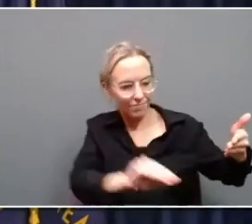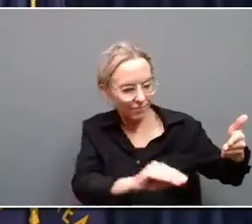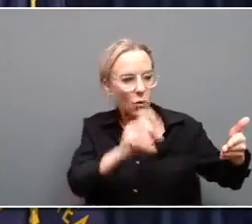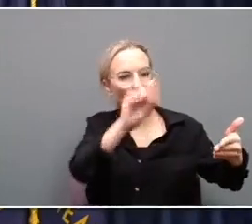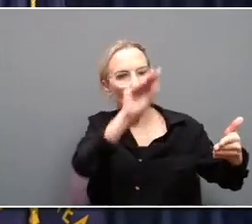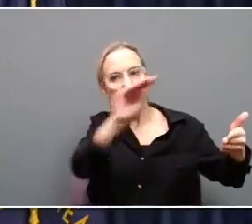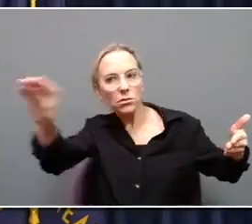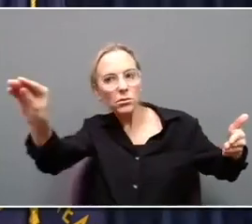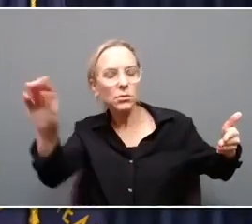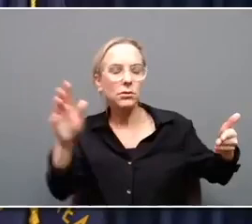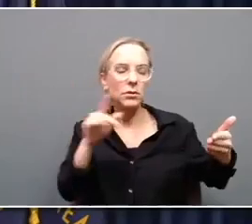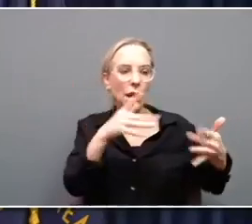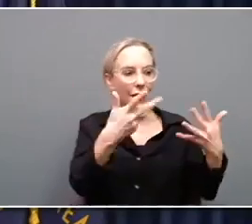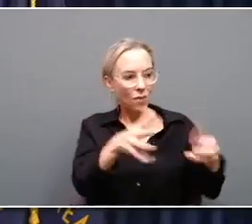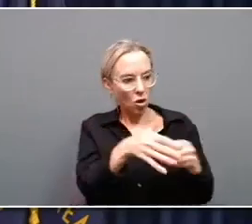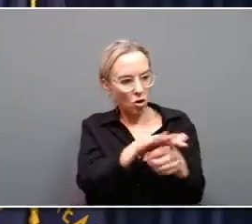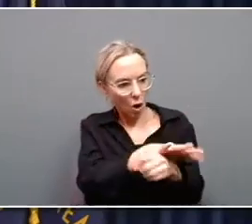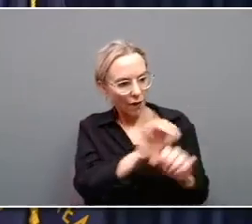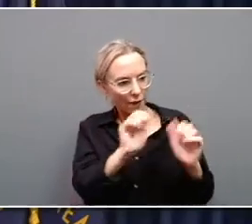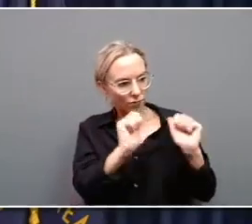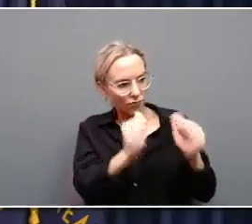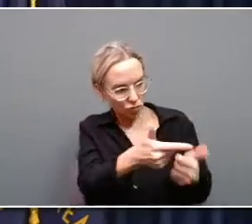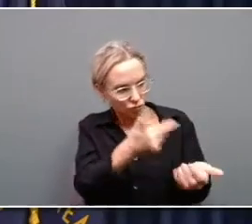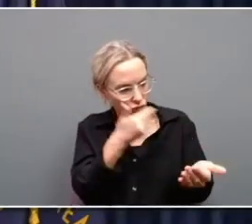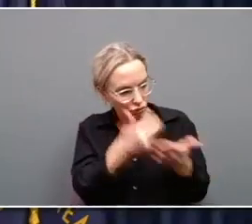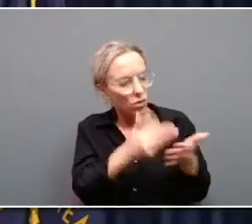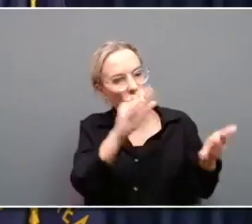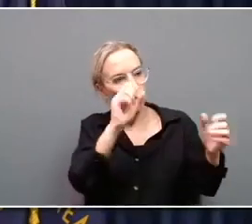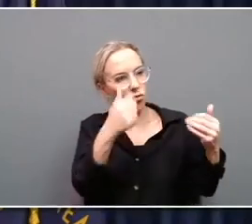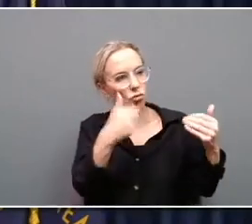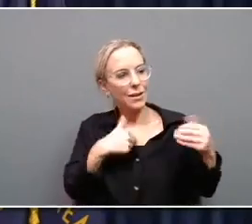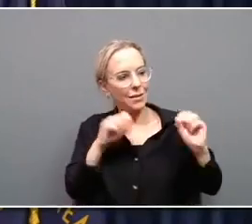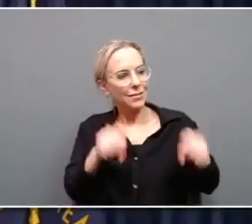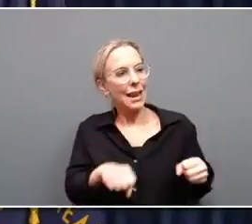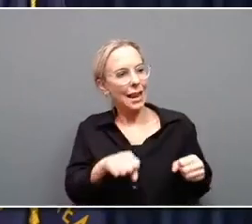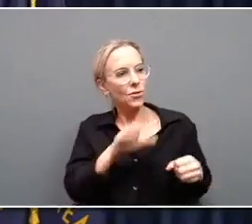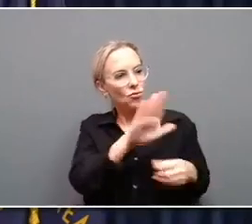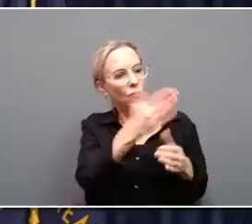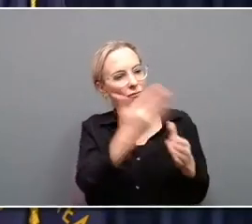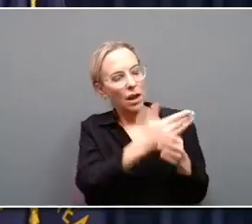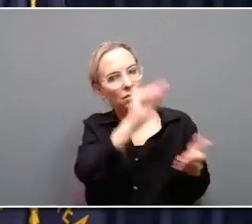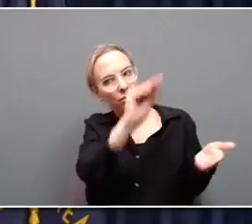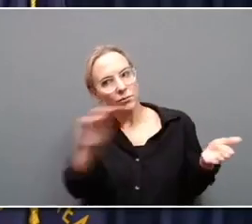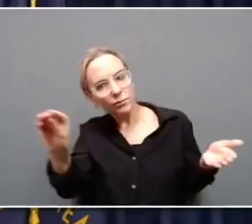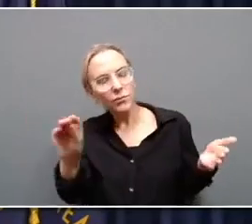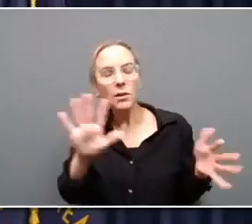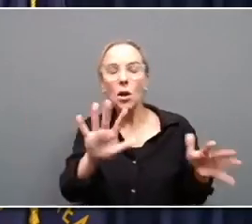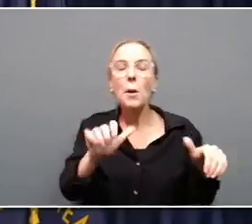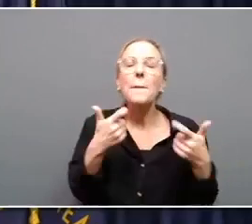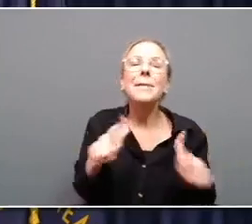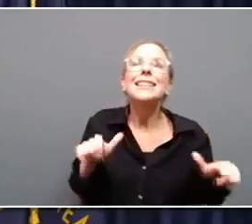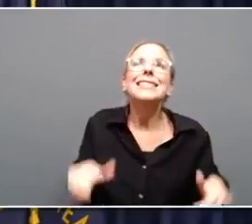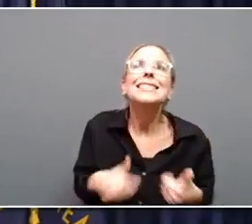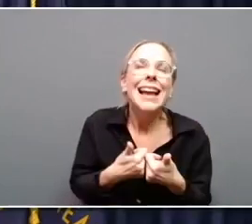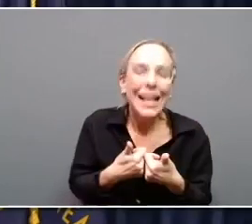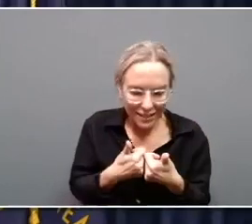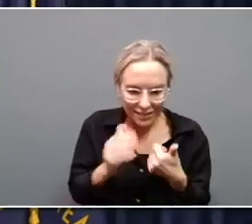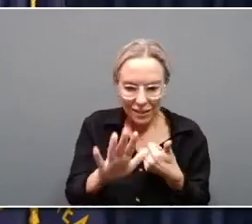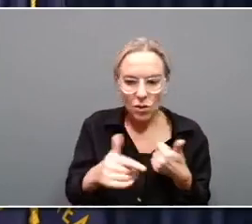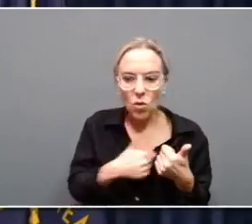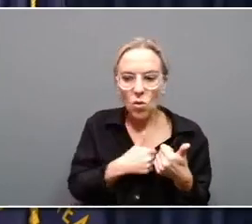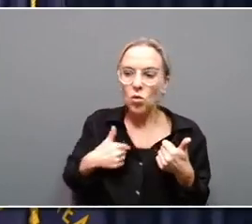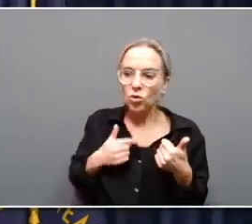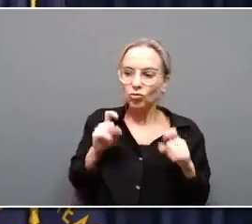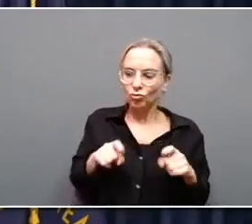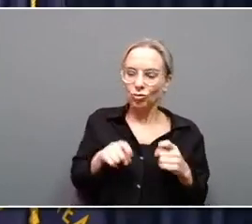is already set. But this is one of the biggest challenges in an age where we should be able to reach people easier